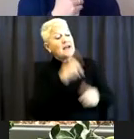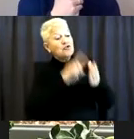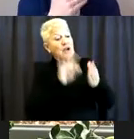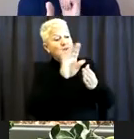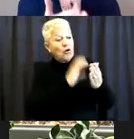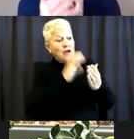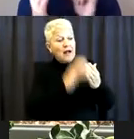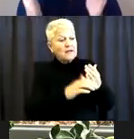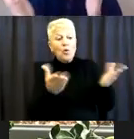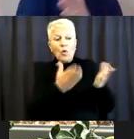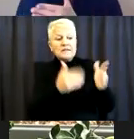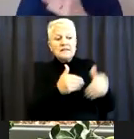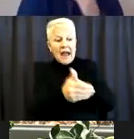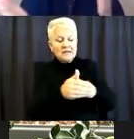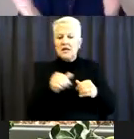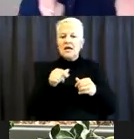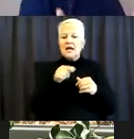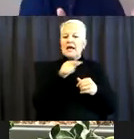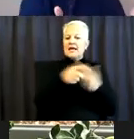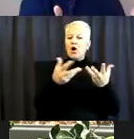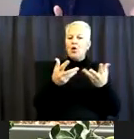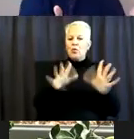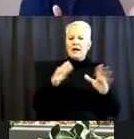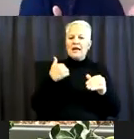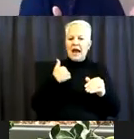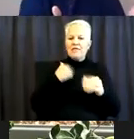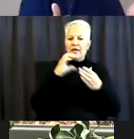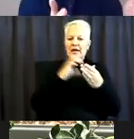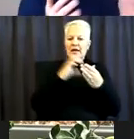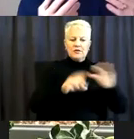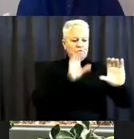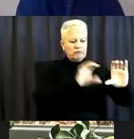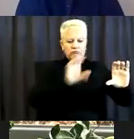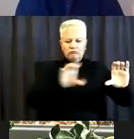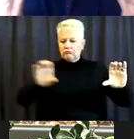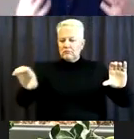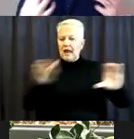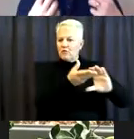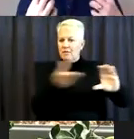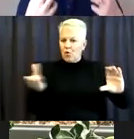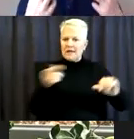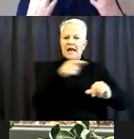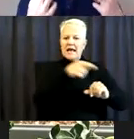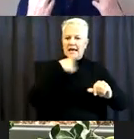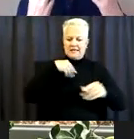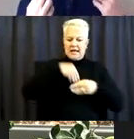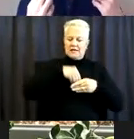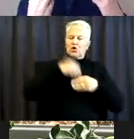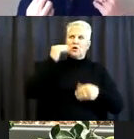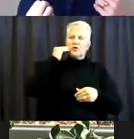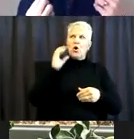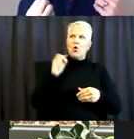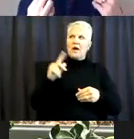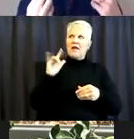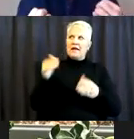calendar, what's next? And he already has lined that calendar up in the morning, and he really has that internal knowledge that that's coming up. It